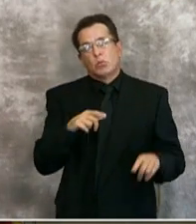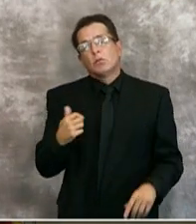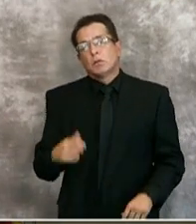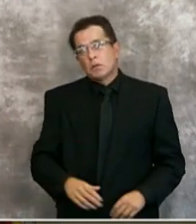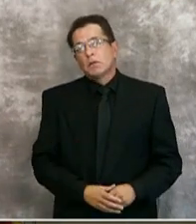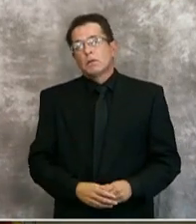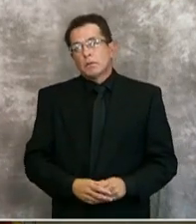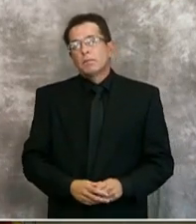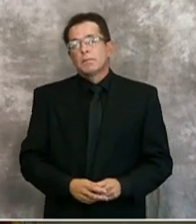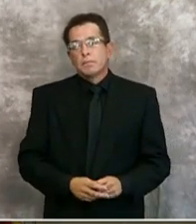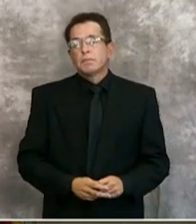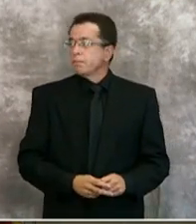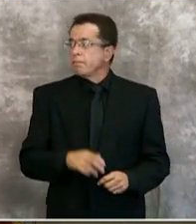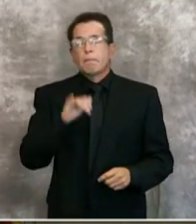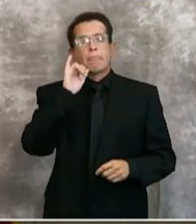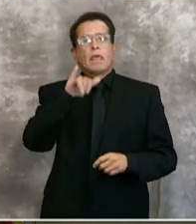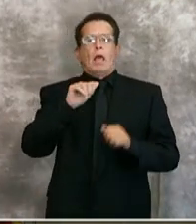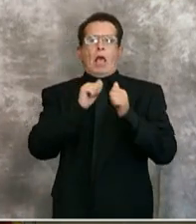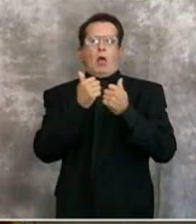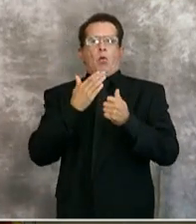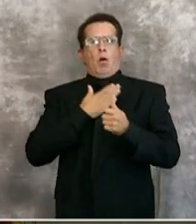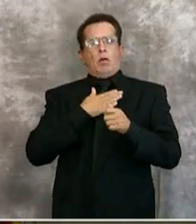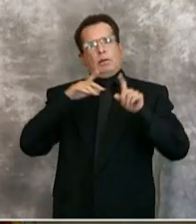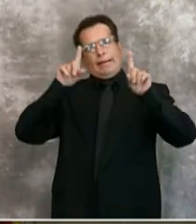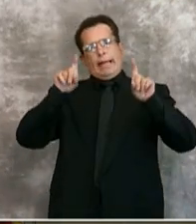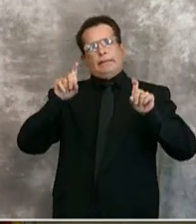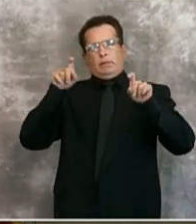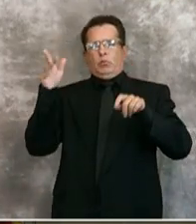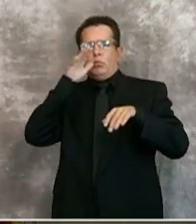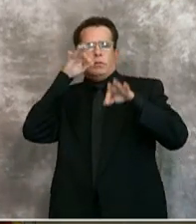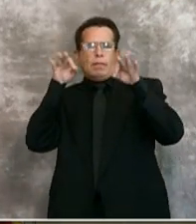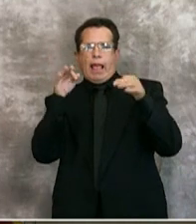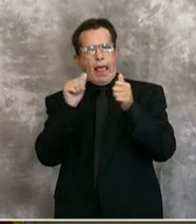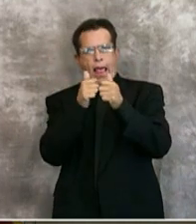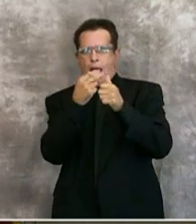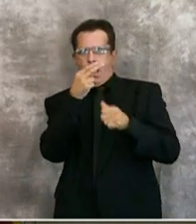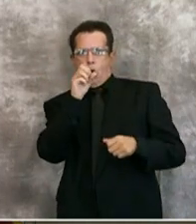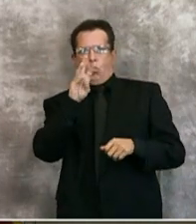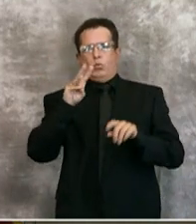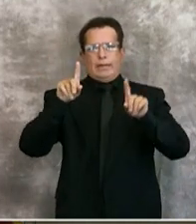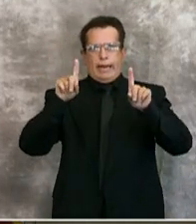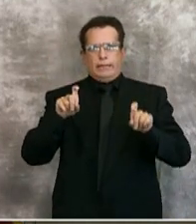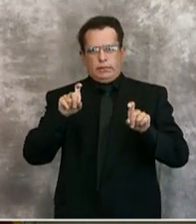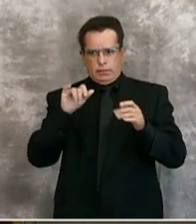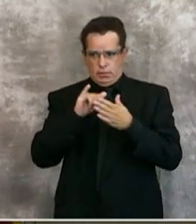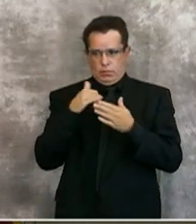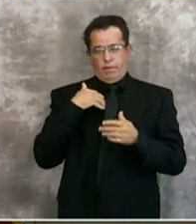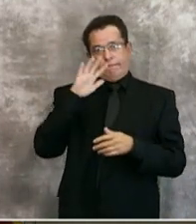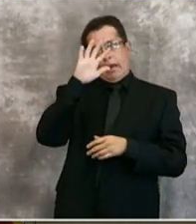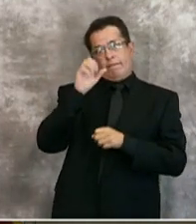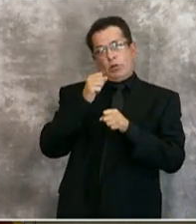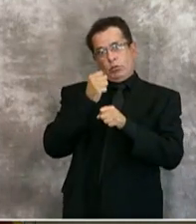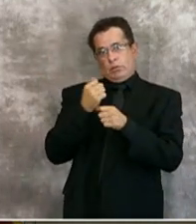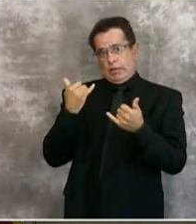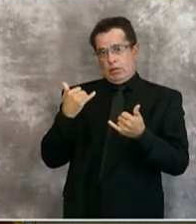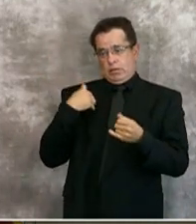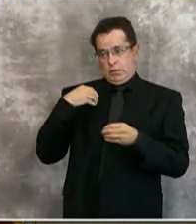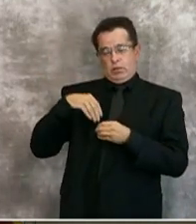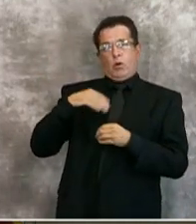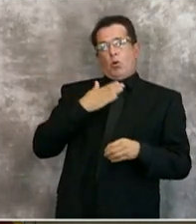Let me talk a little bit about our actual test and how Helix achieves this. As I mentioned, in the 5 years that we've been operating our clinical